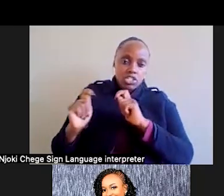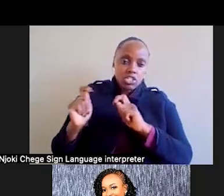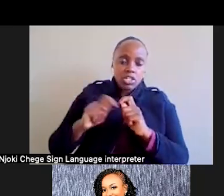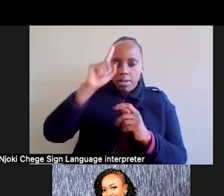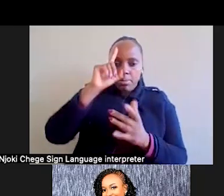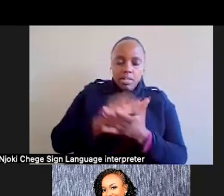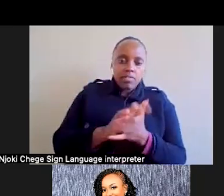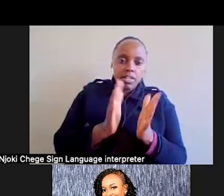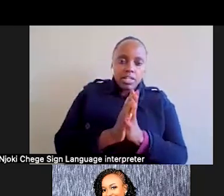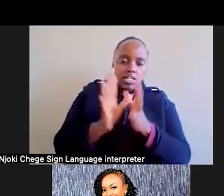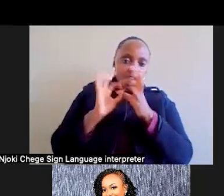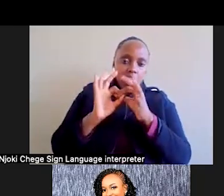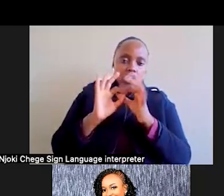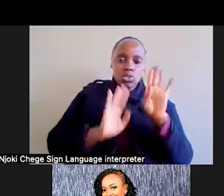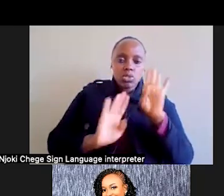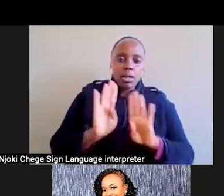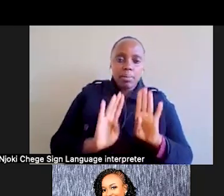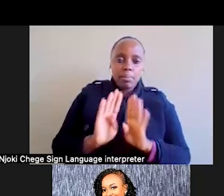and cultural norms.